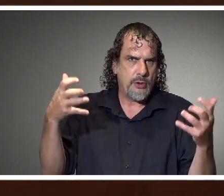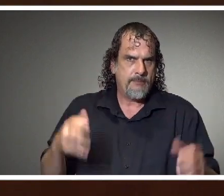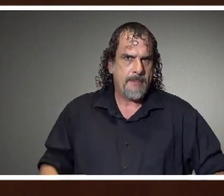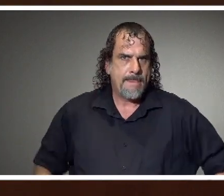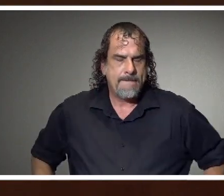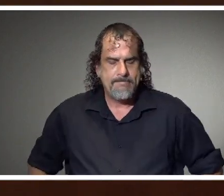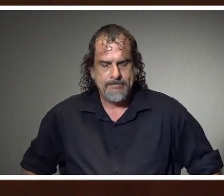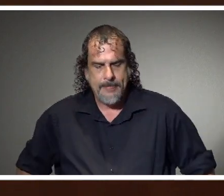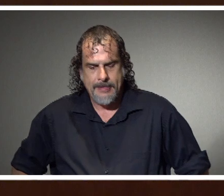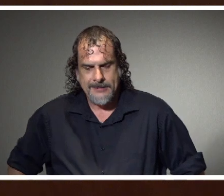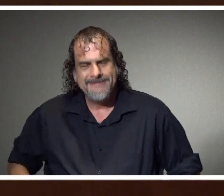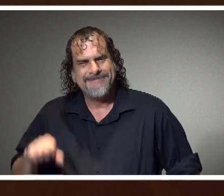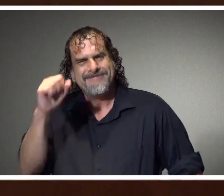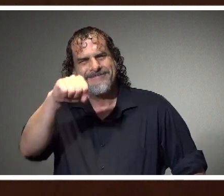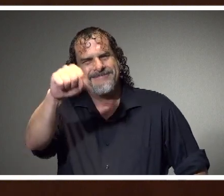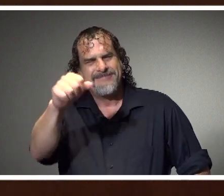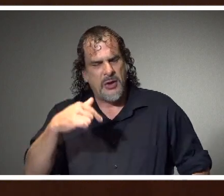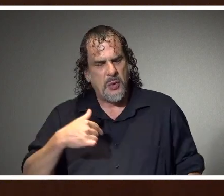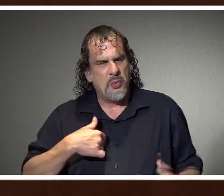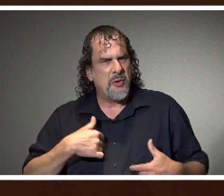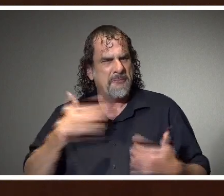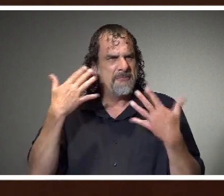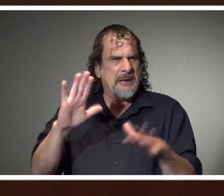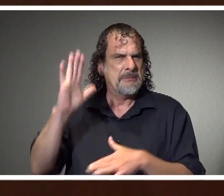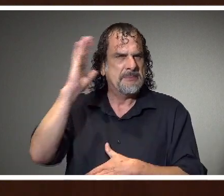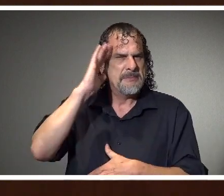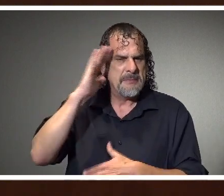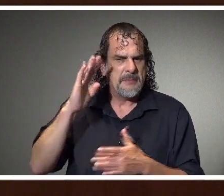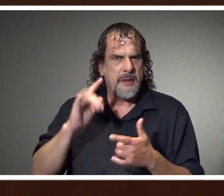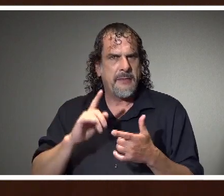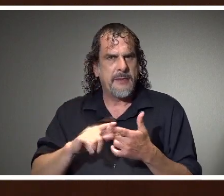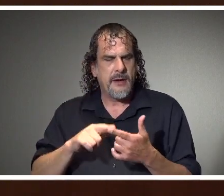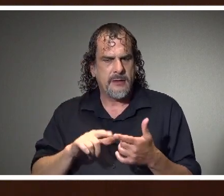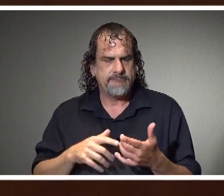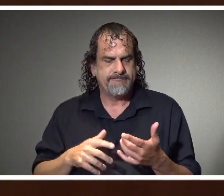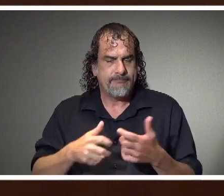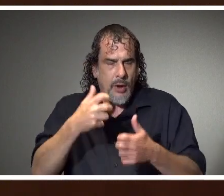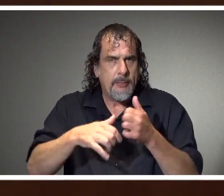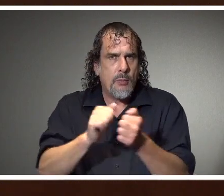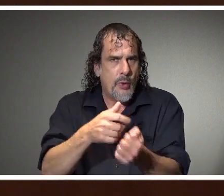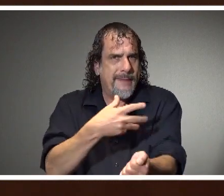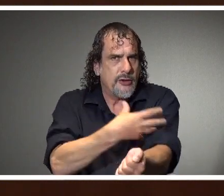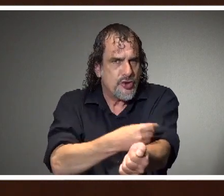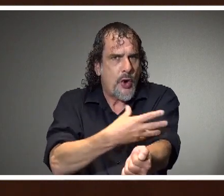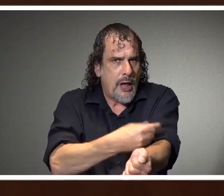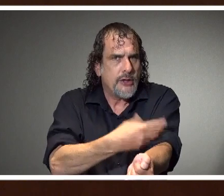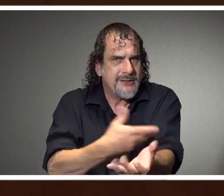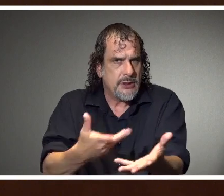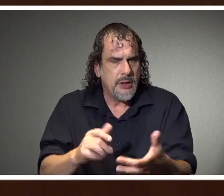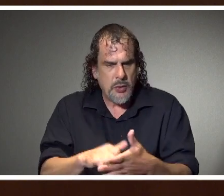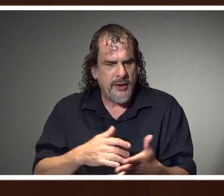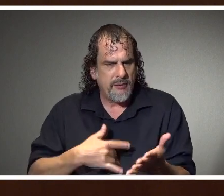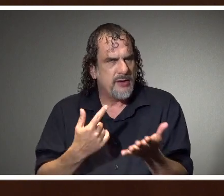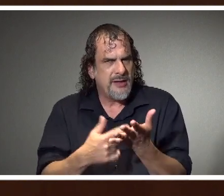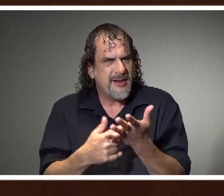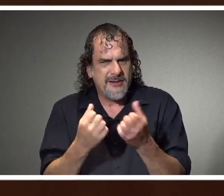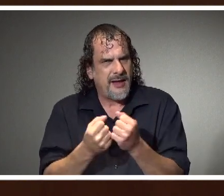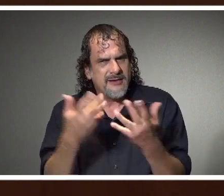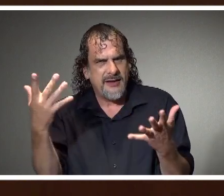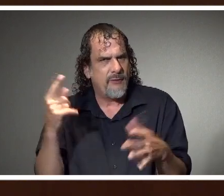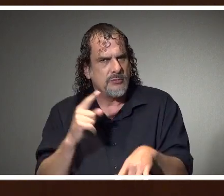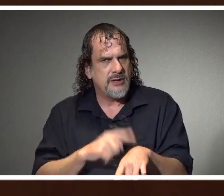Yeah, so we've always been aware of the pitfalls of serology, and we've talked about that several times, as